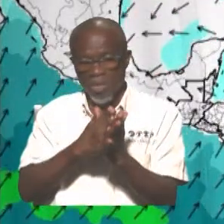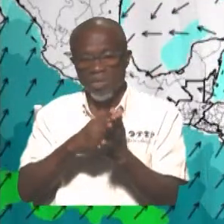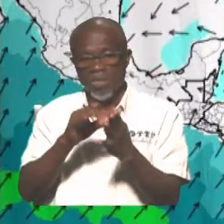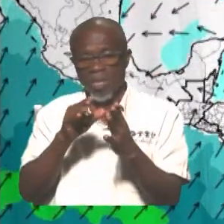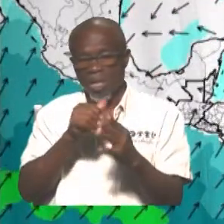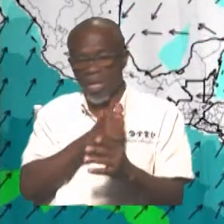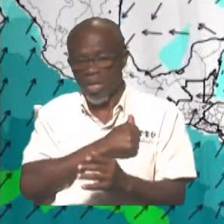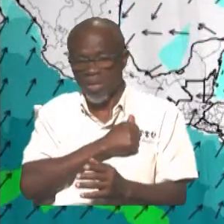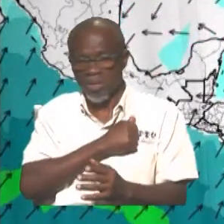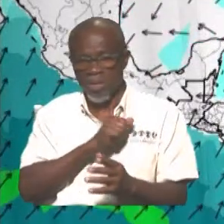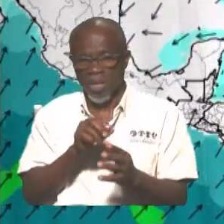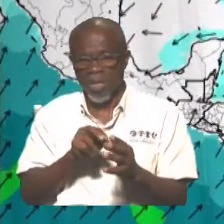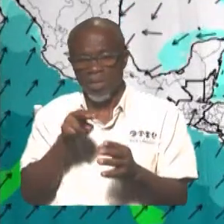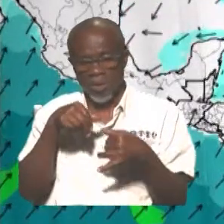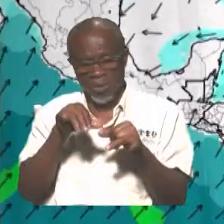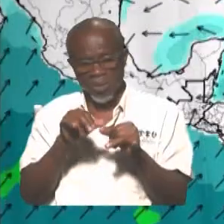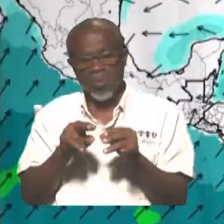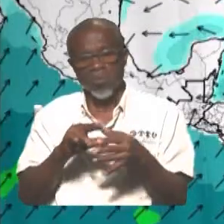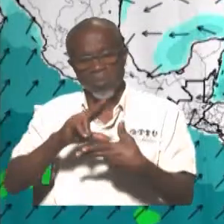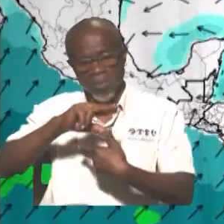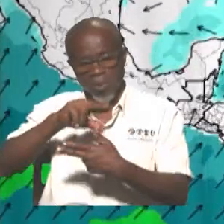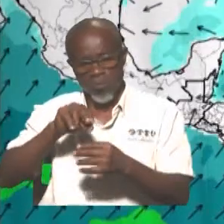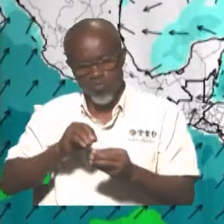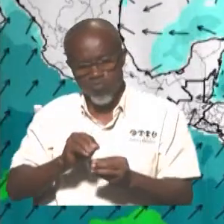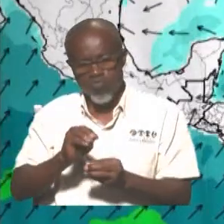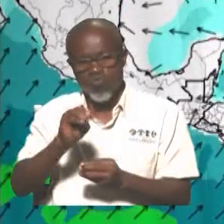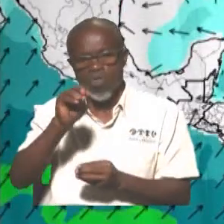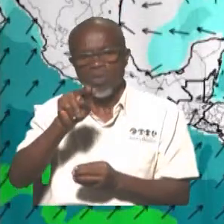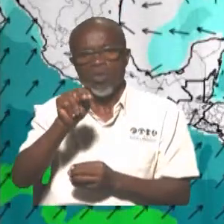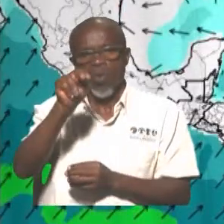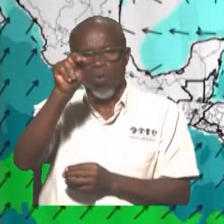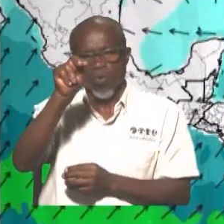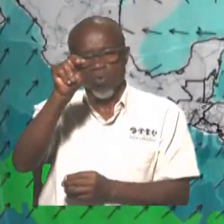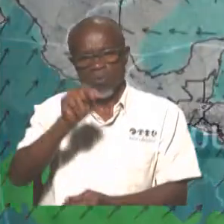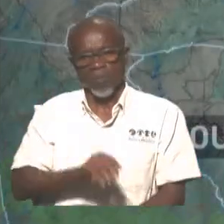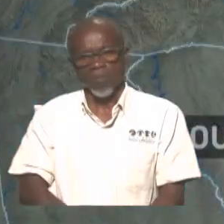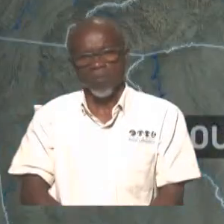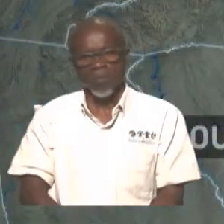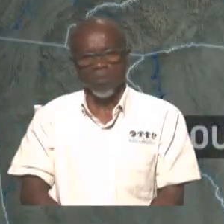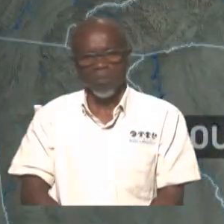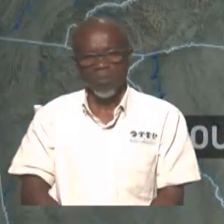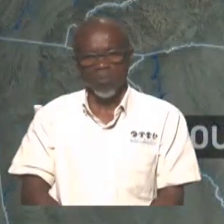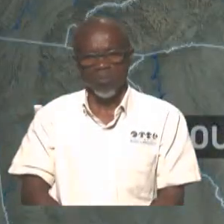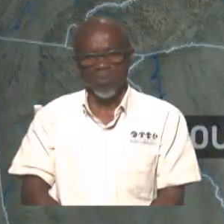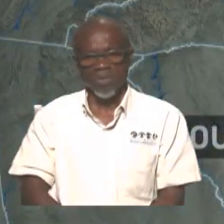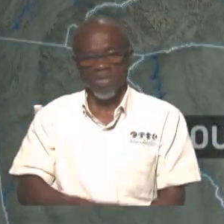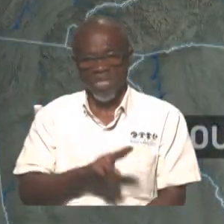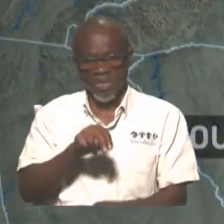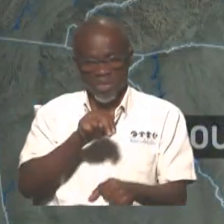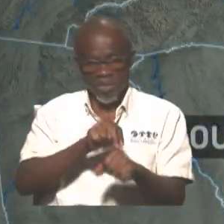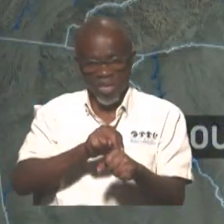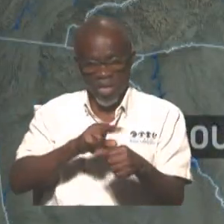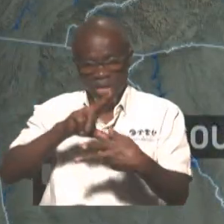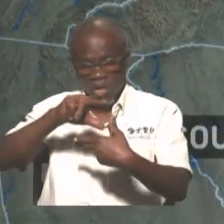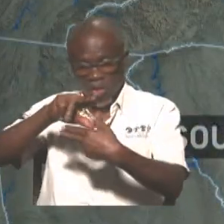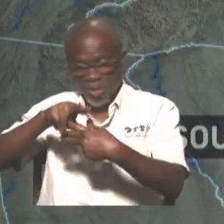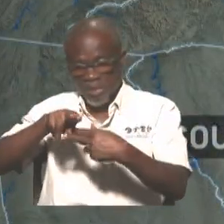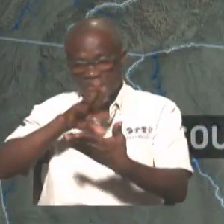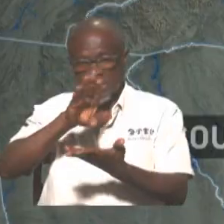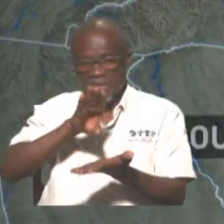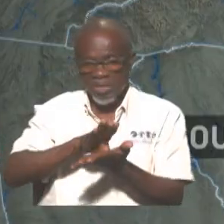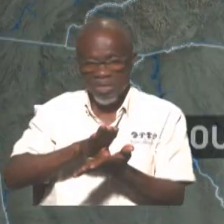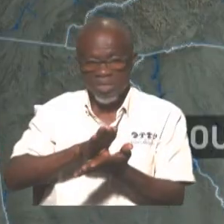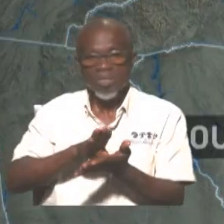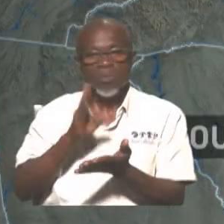Erin continues moving north over the next few days. The National Hurricane Center is warning of large waves, beach